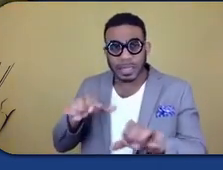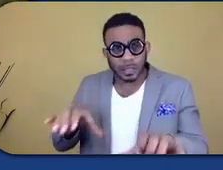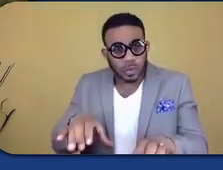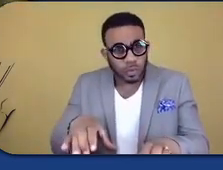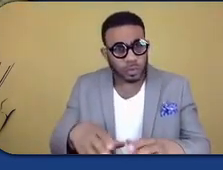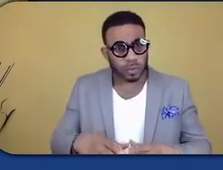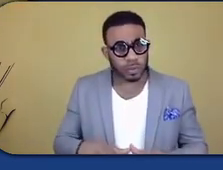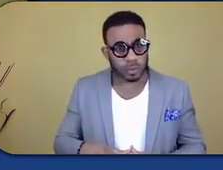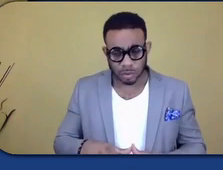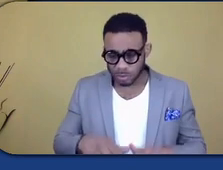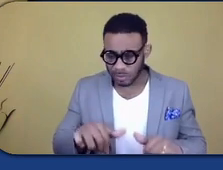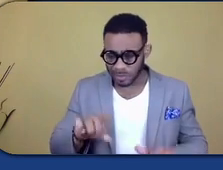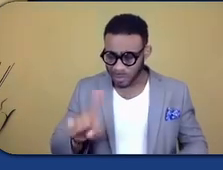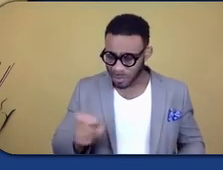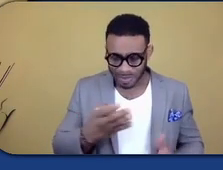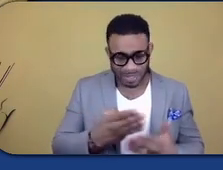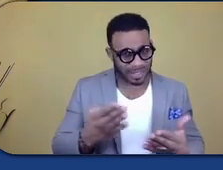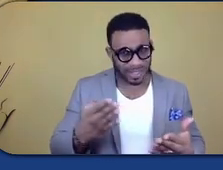This is the only thing driving me.